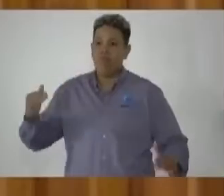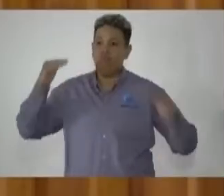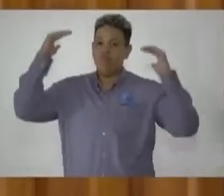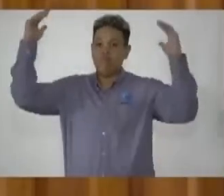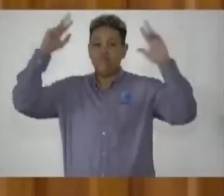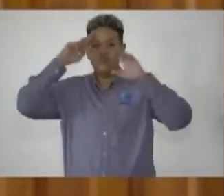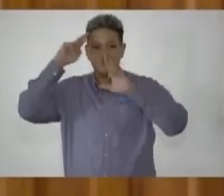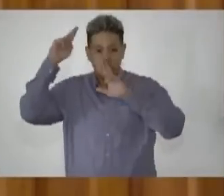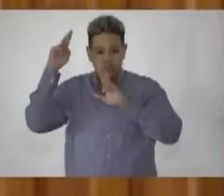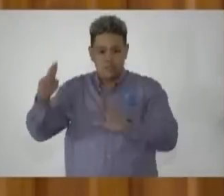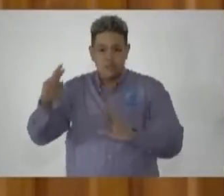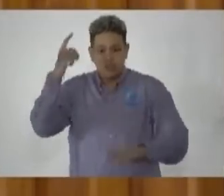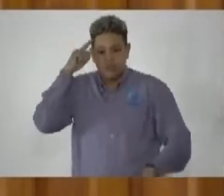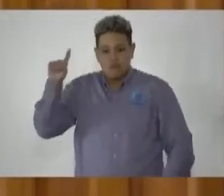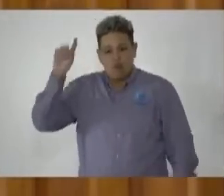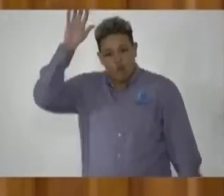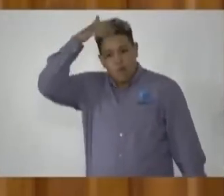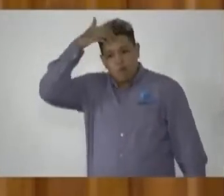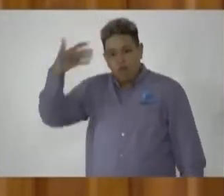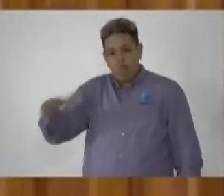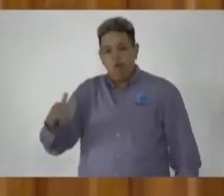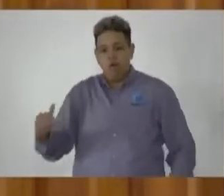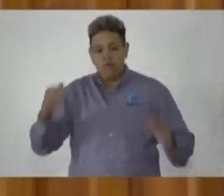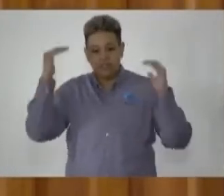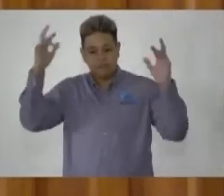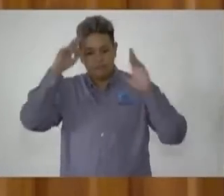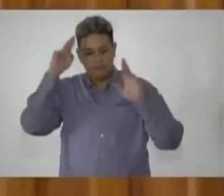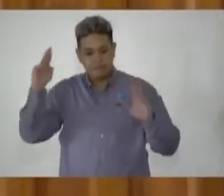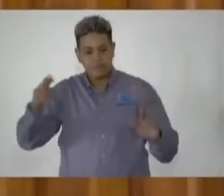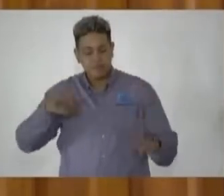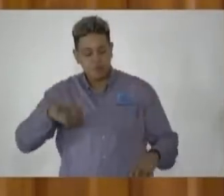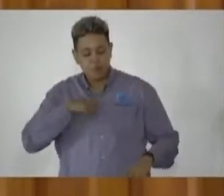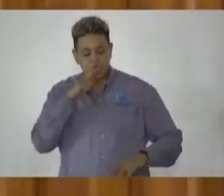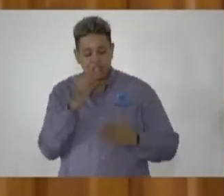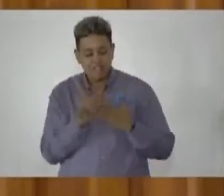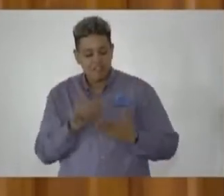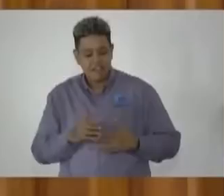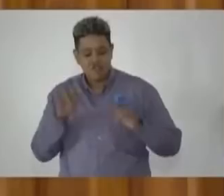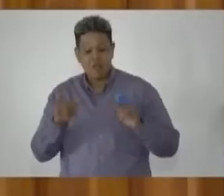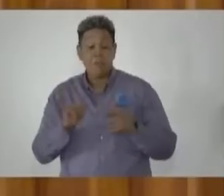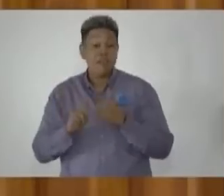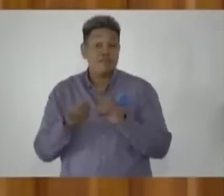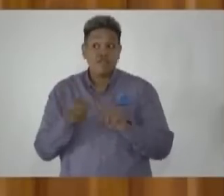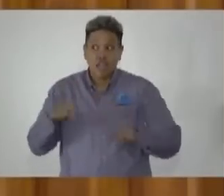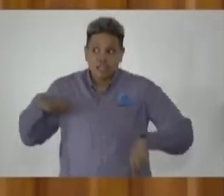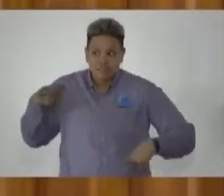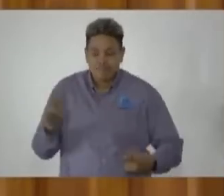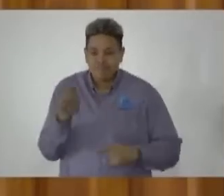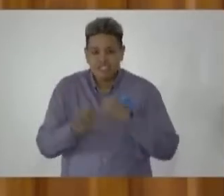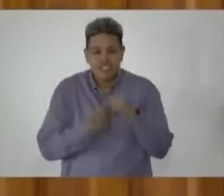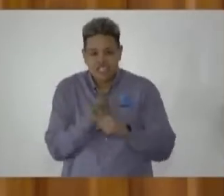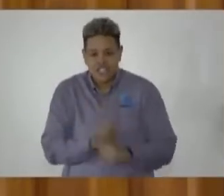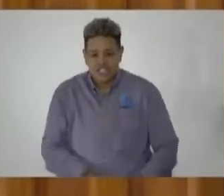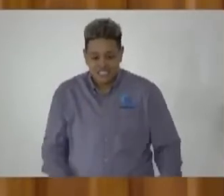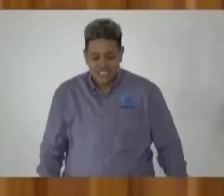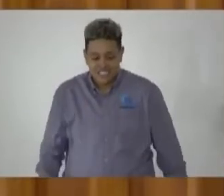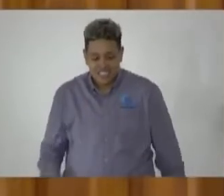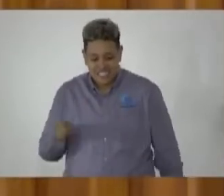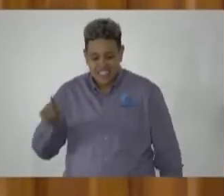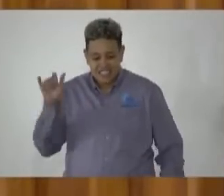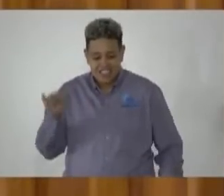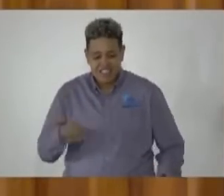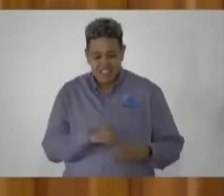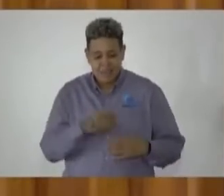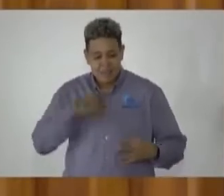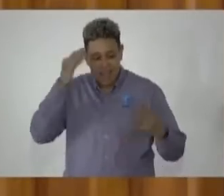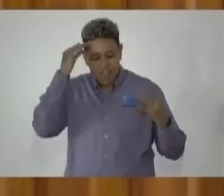highest regard and respect for. And we have, in fact, remained friends over the years. All right, Mr. And she remains in